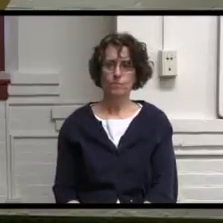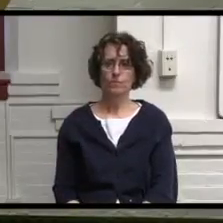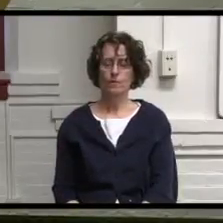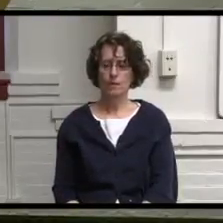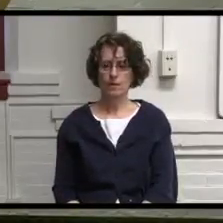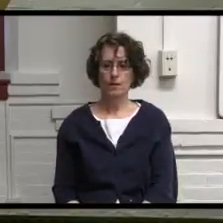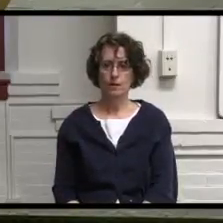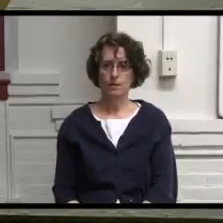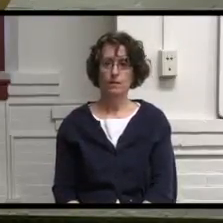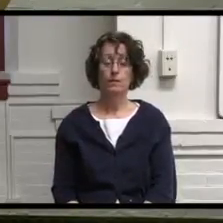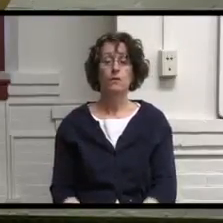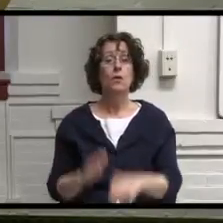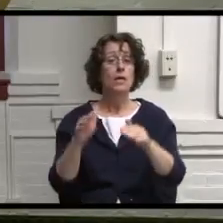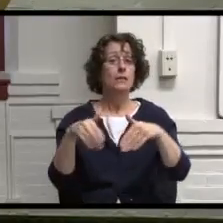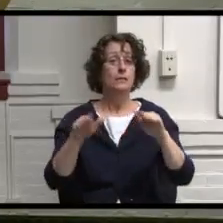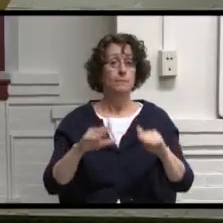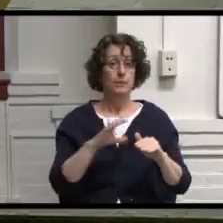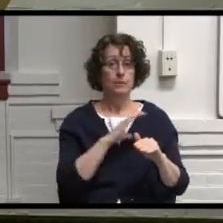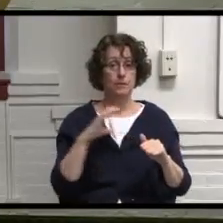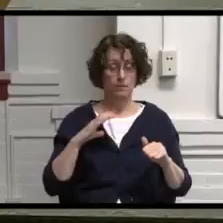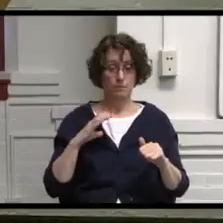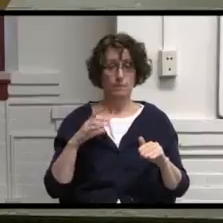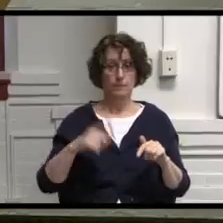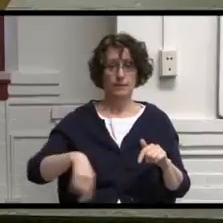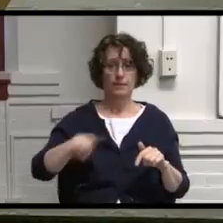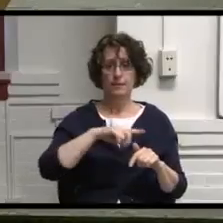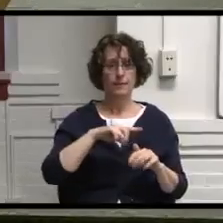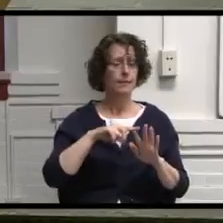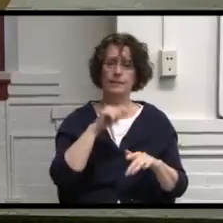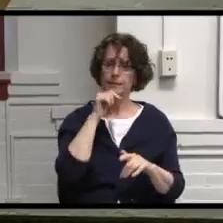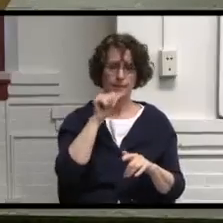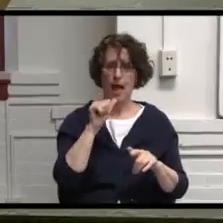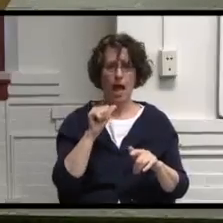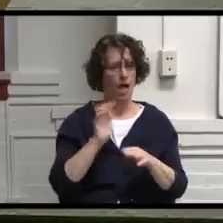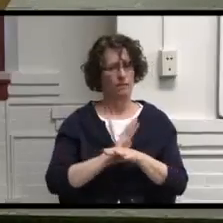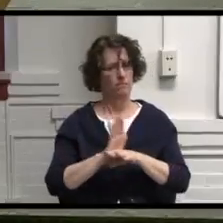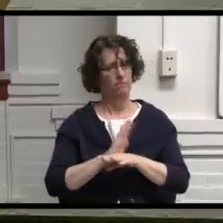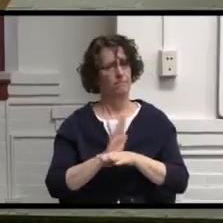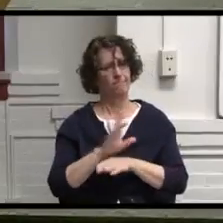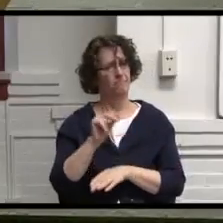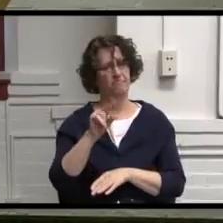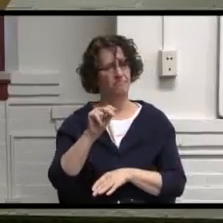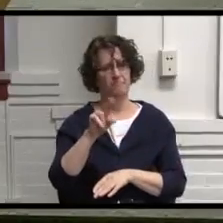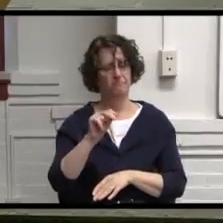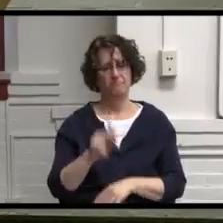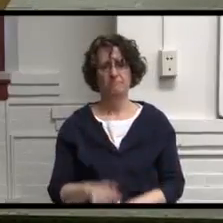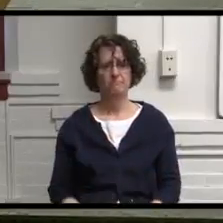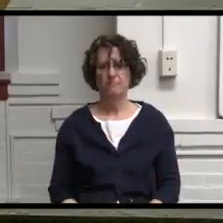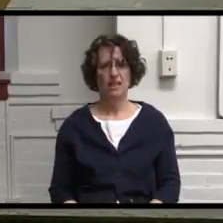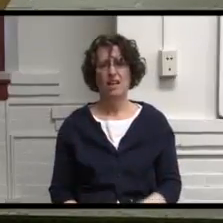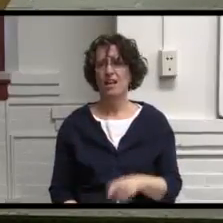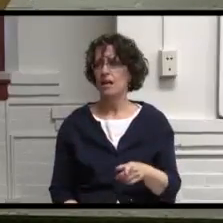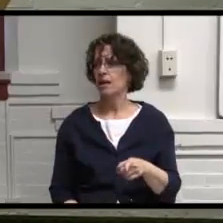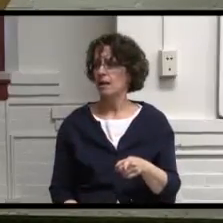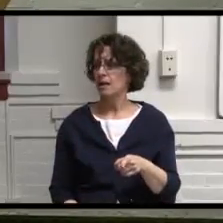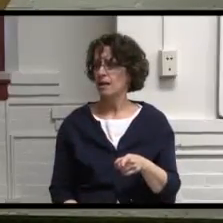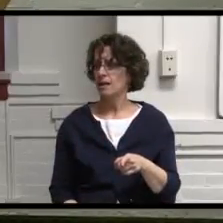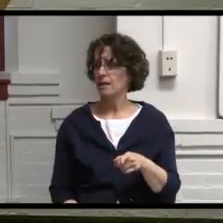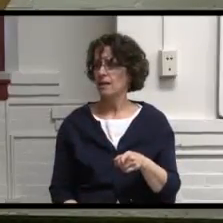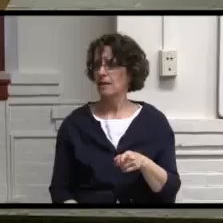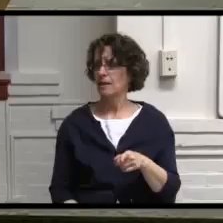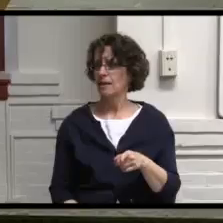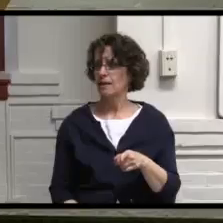The cemetery committee is becoming less and less active, and it's becoming more and more difficult to